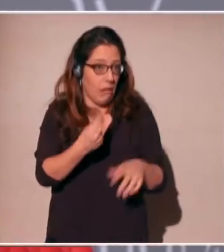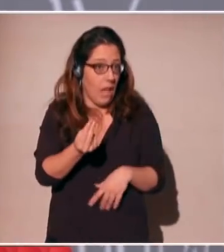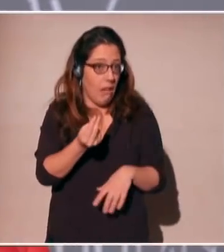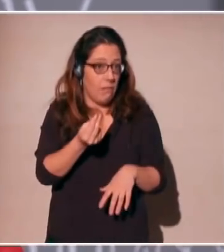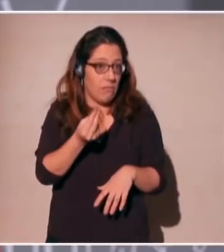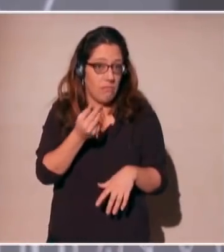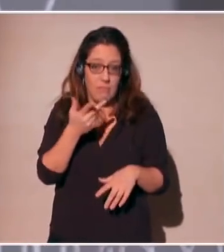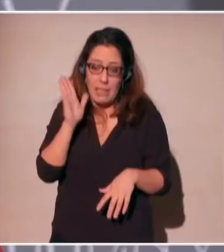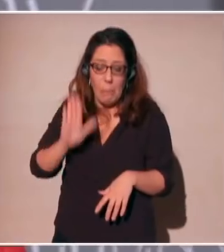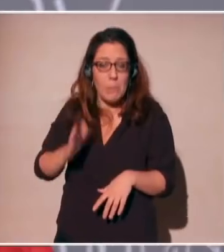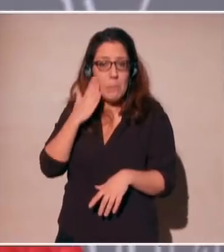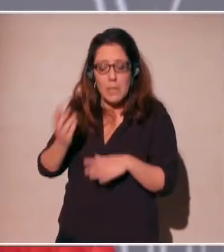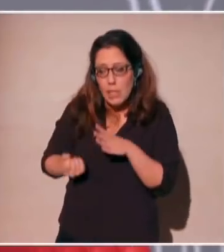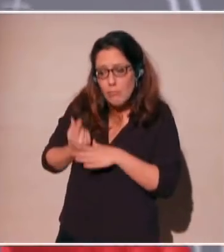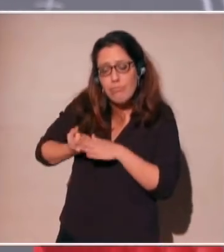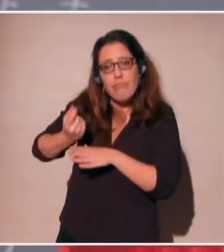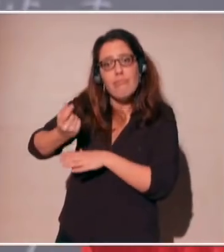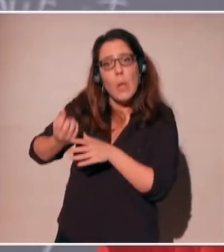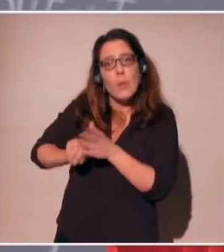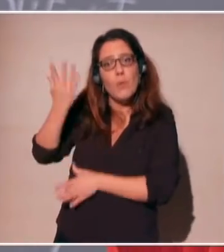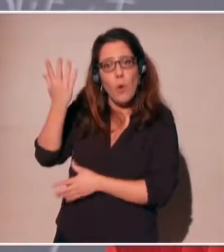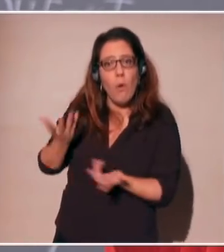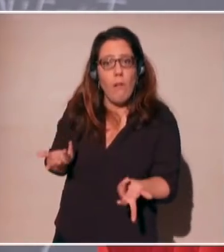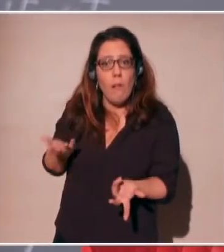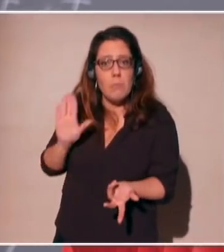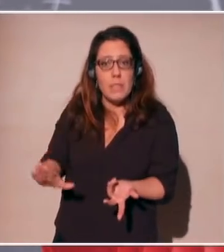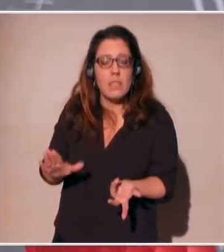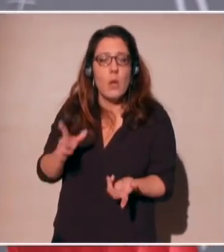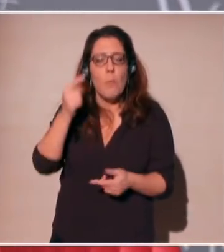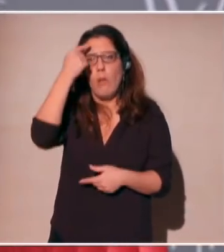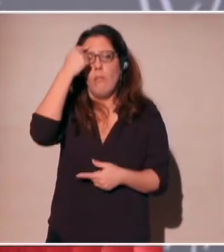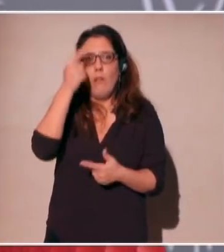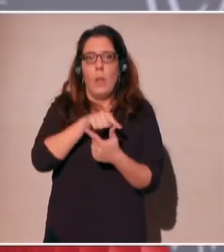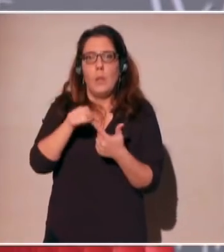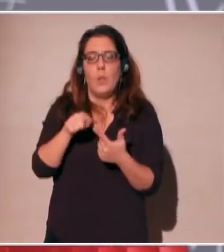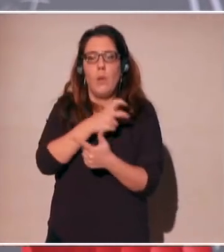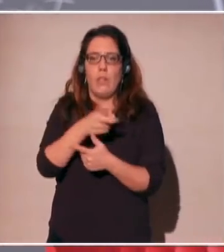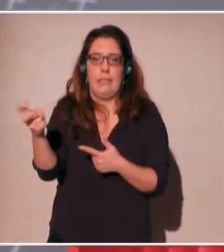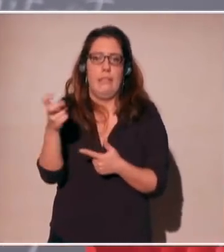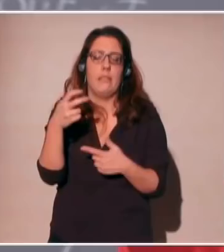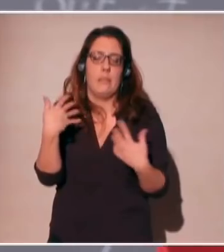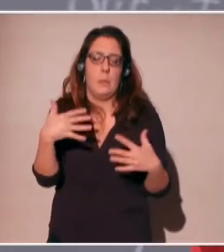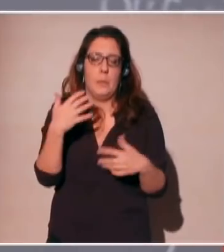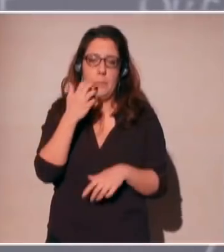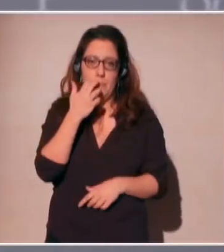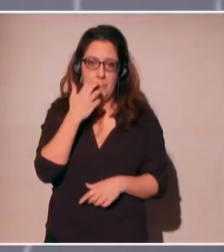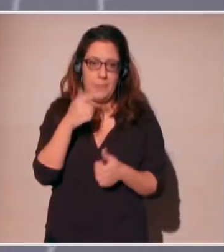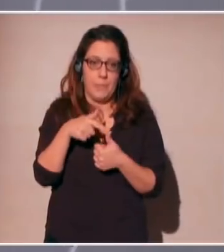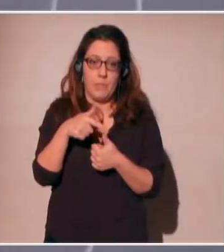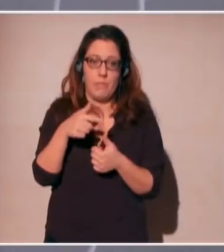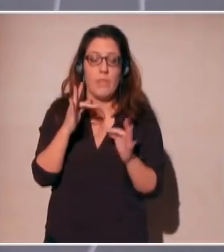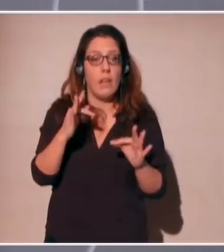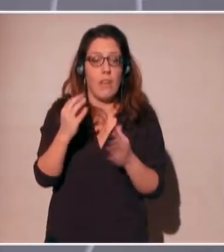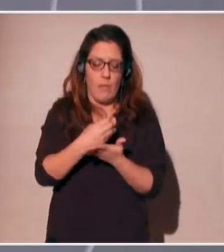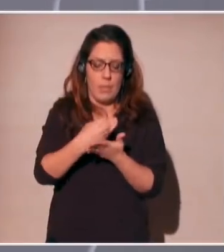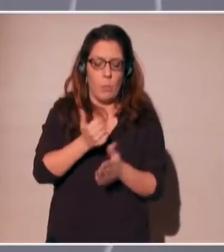might think of two types of risks. One is indeed the risk of privacy. And we all understand that in the black market,